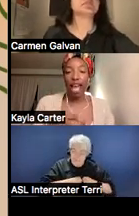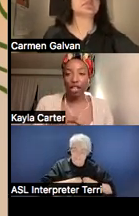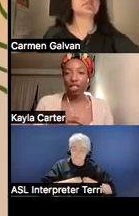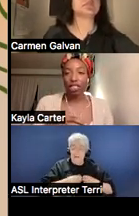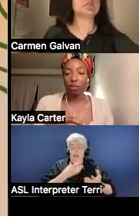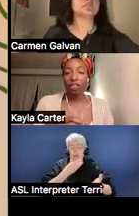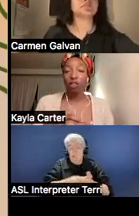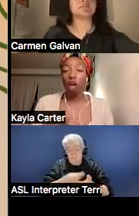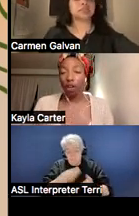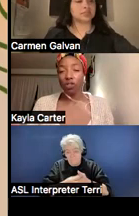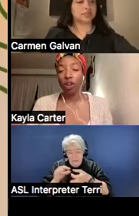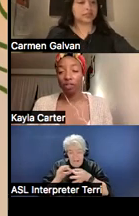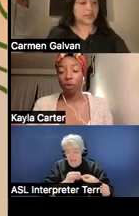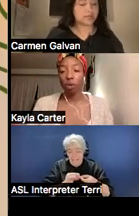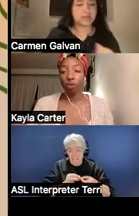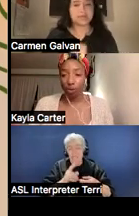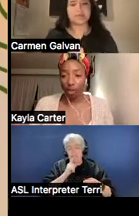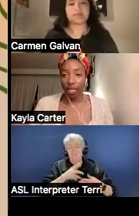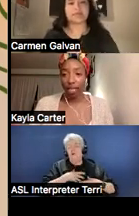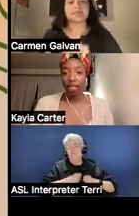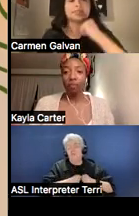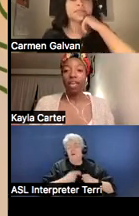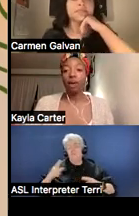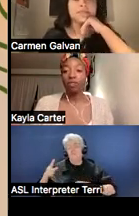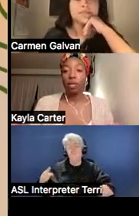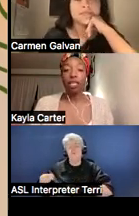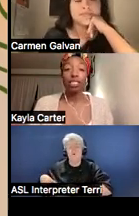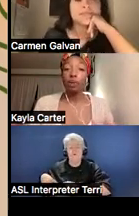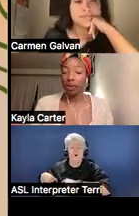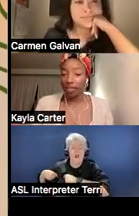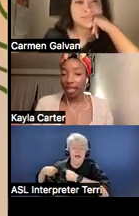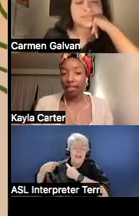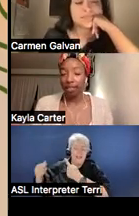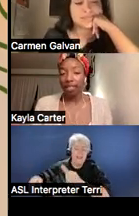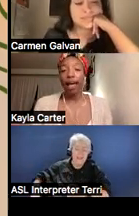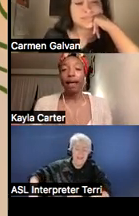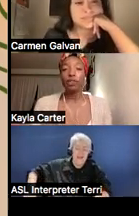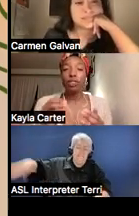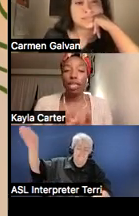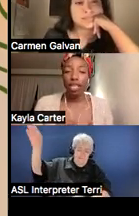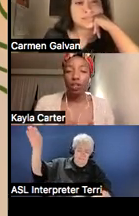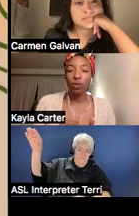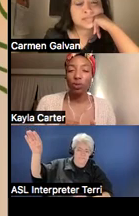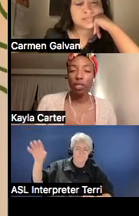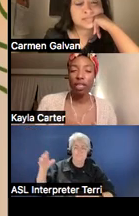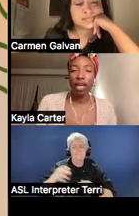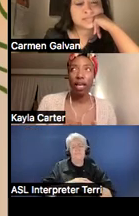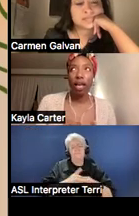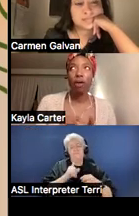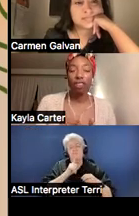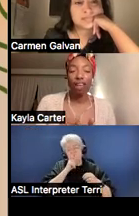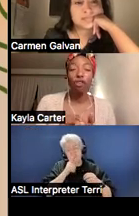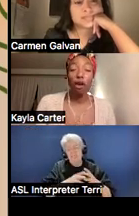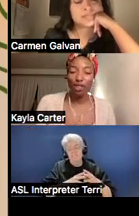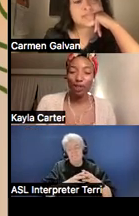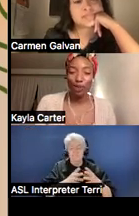is actually some of the longest grief that we've been processing and that we've been experiencing. So I think that's also really, I